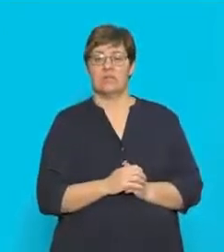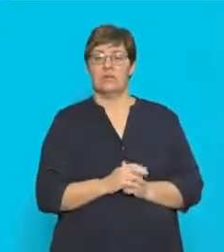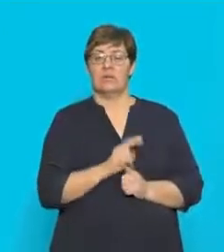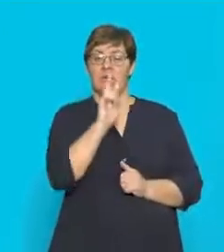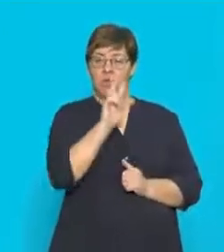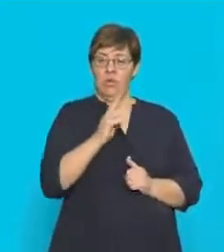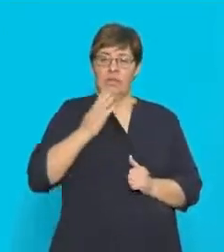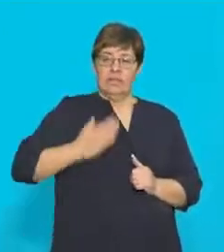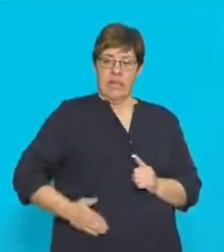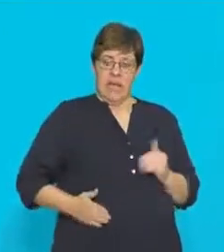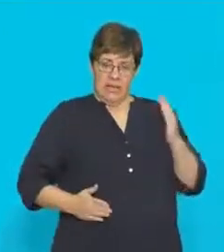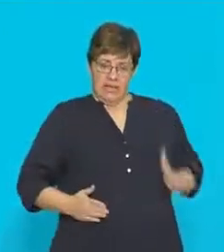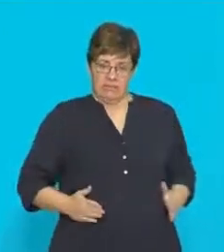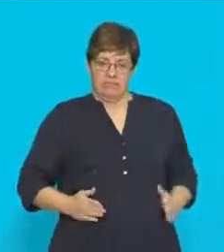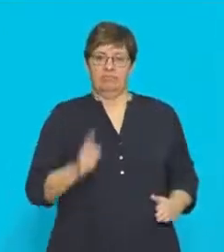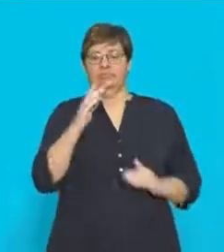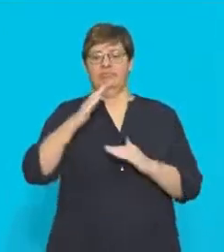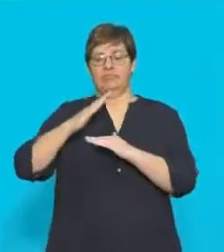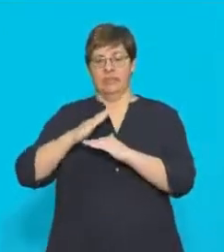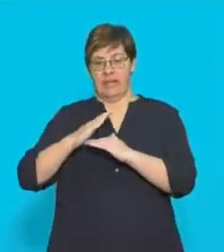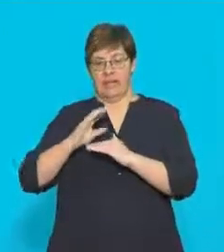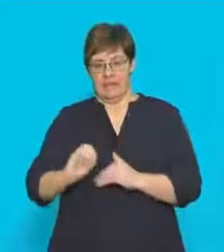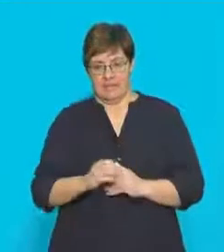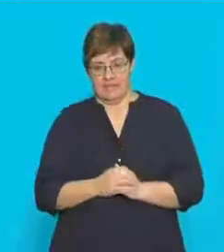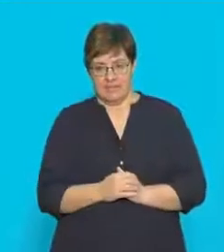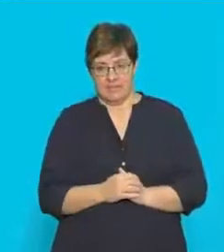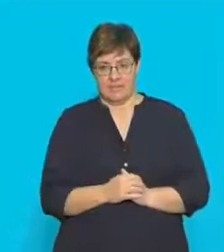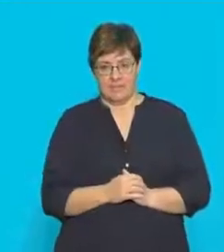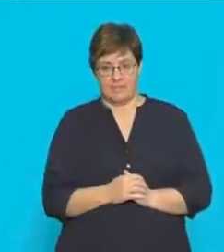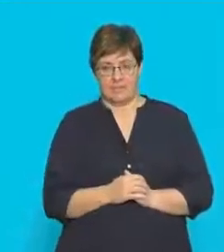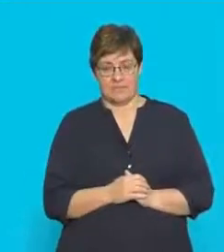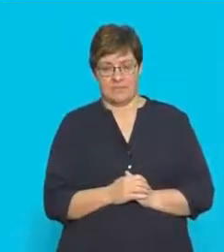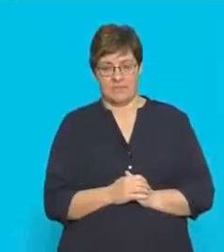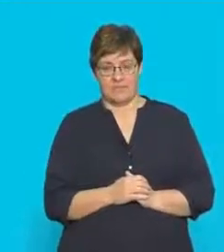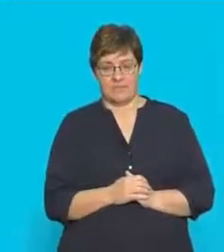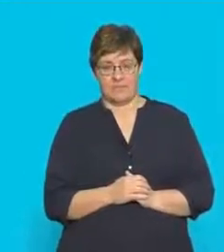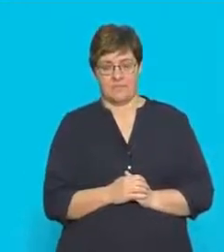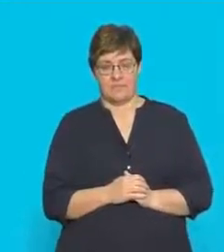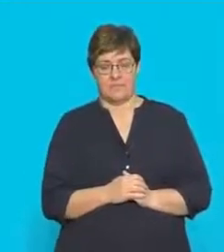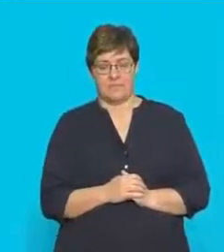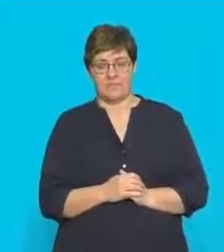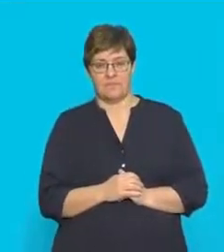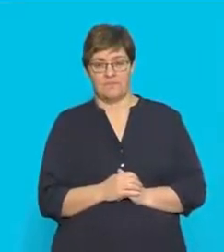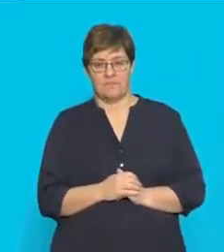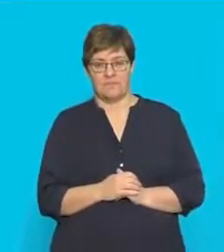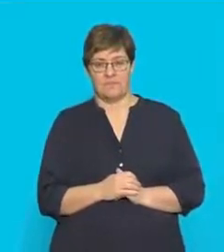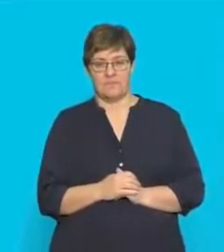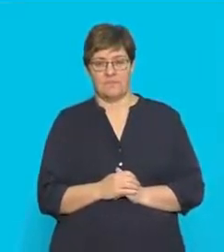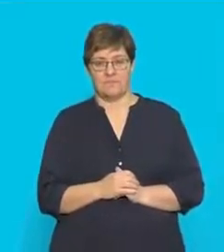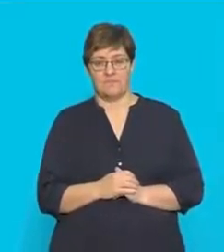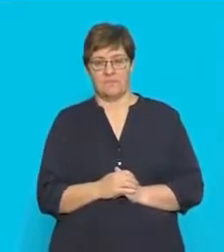given, again, two sides and an angle.